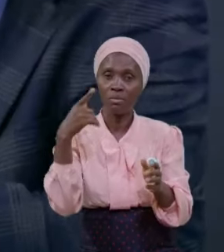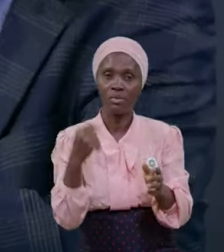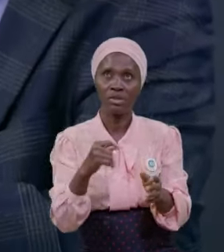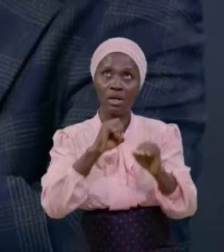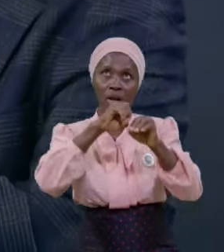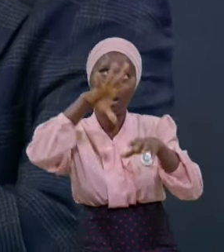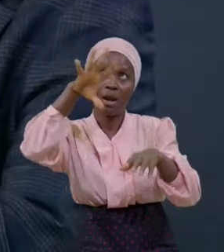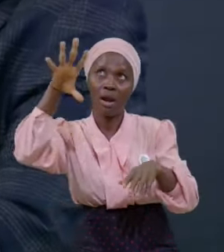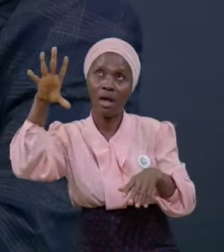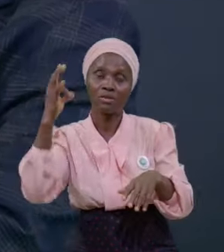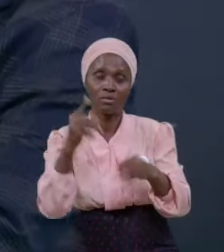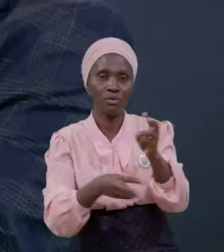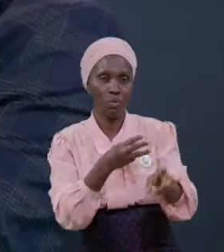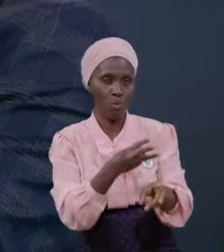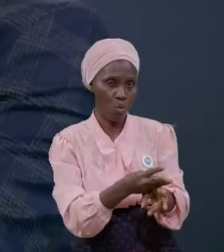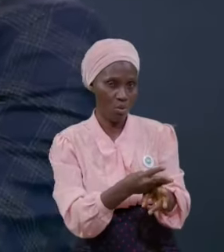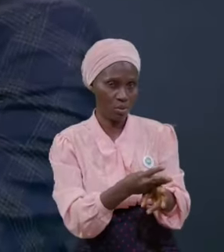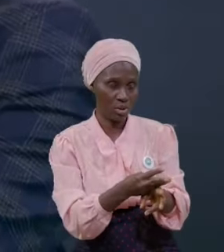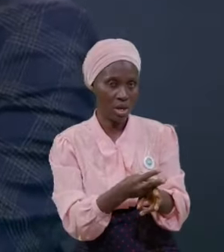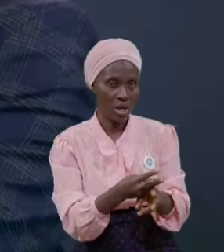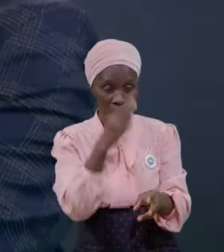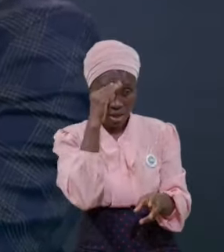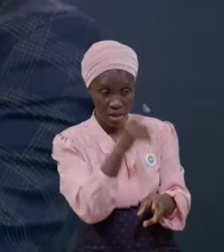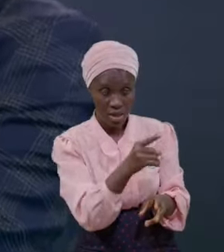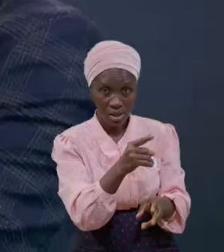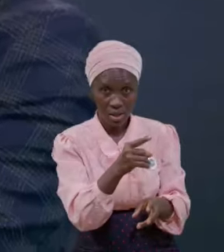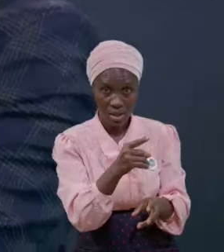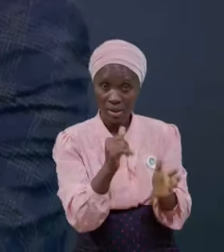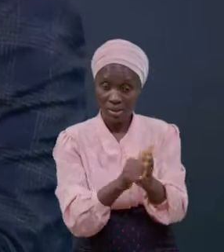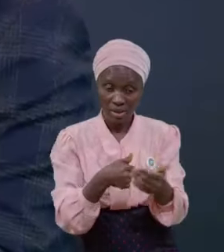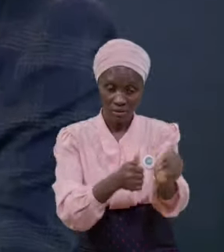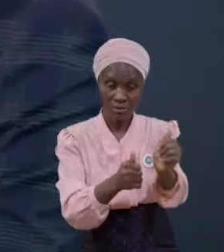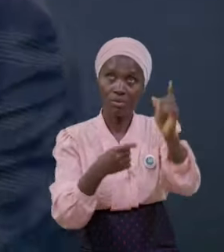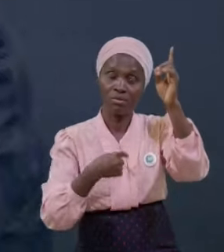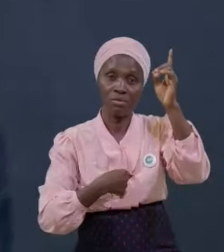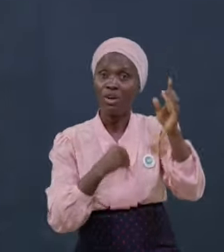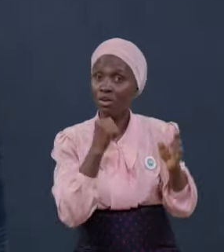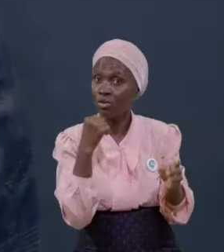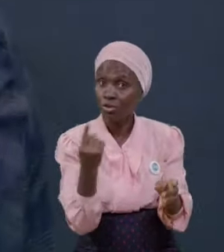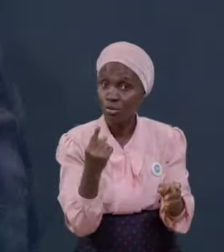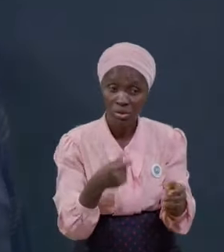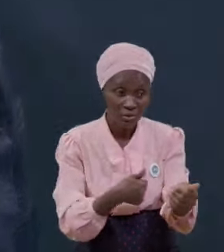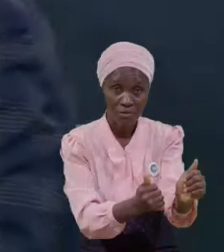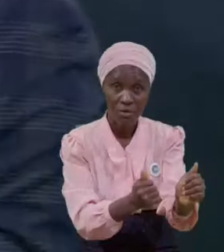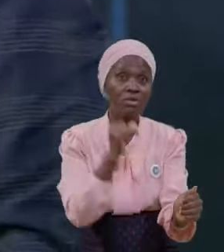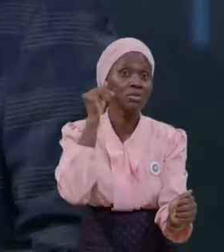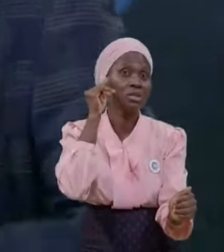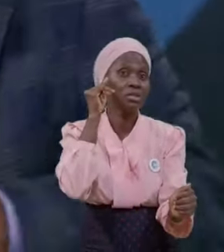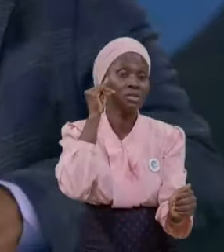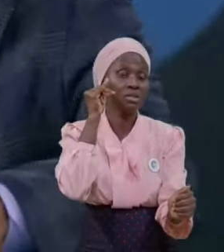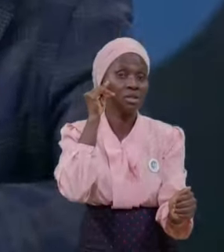followeth me, not only to follow yesterday, to follow the other day, he that followeth